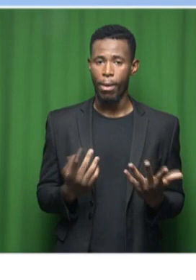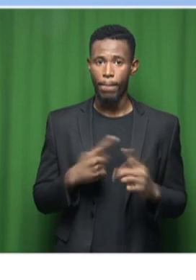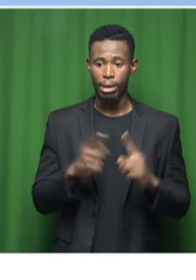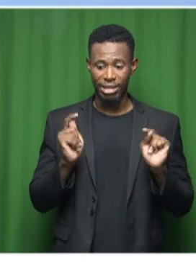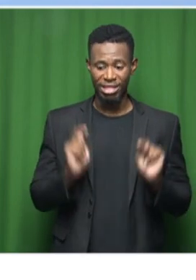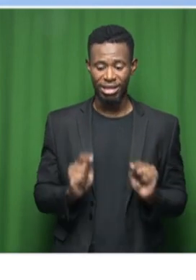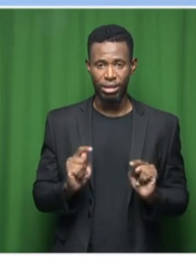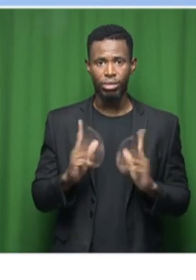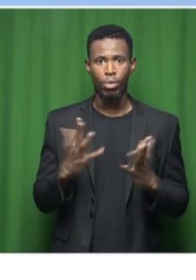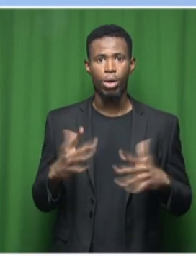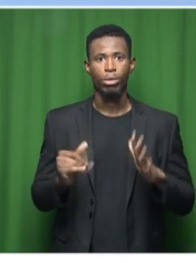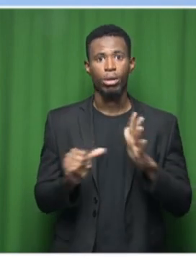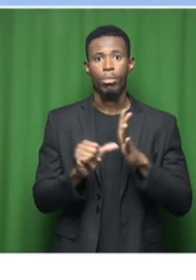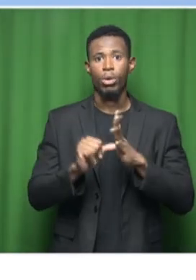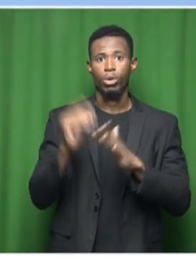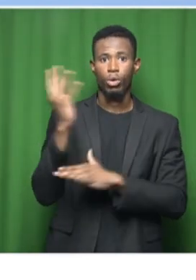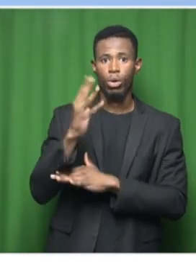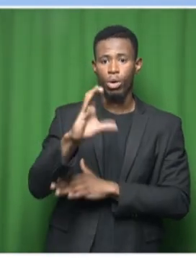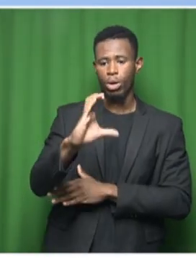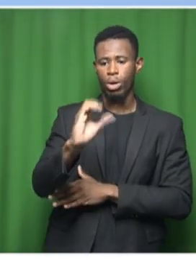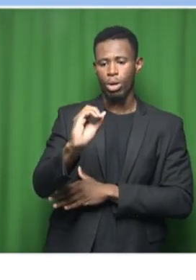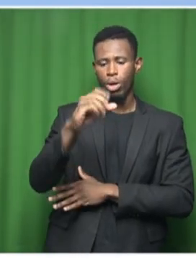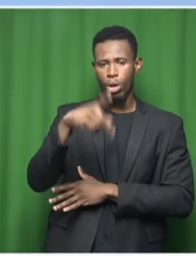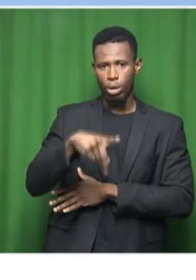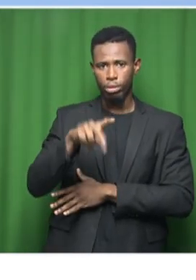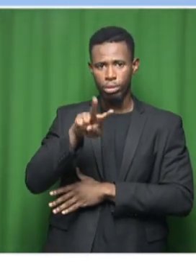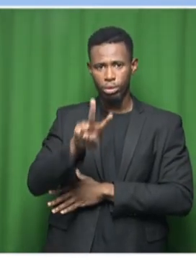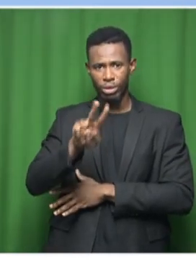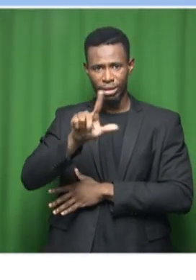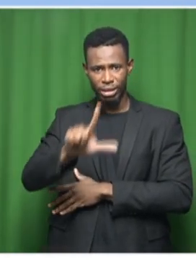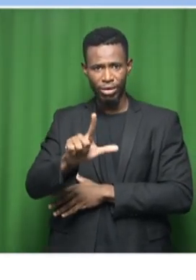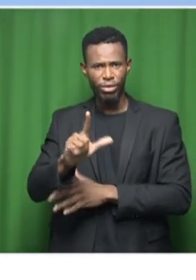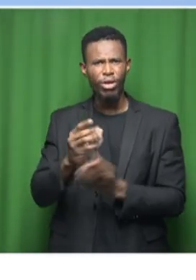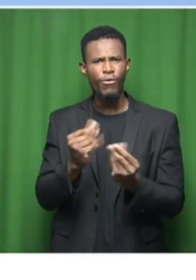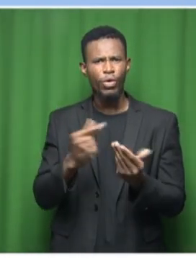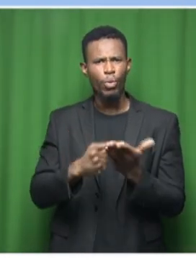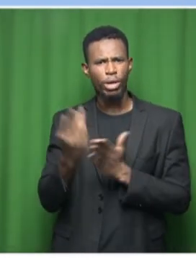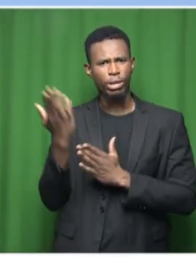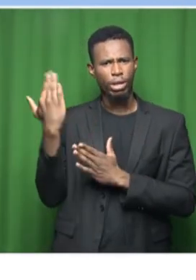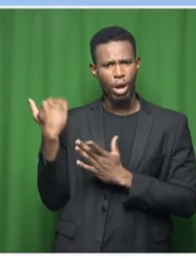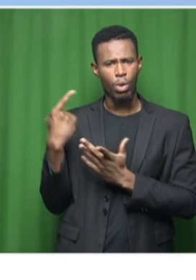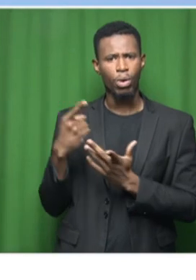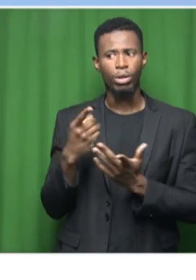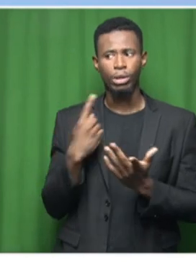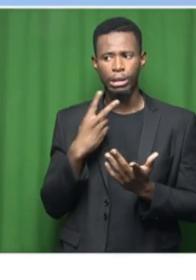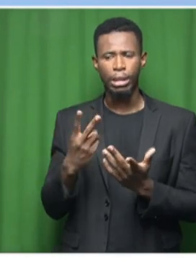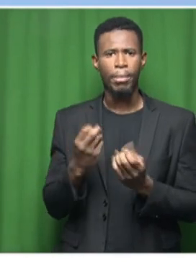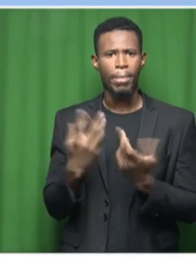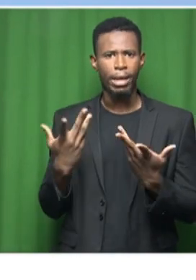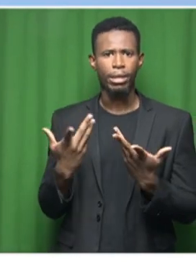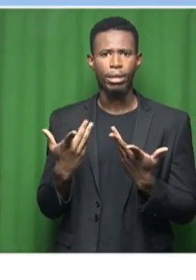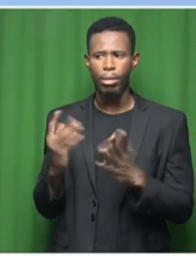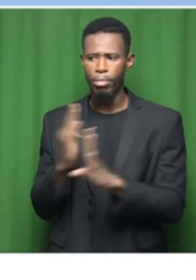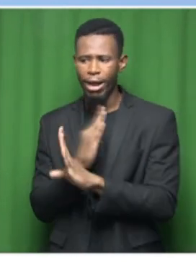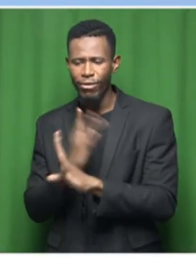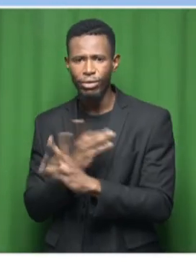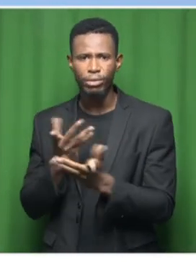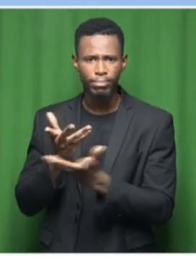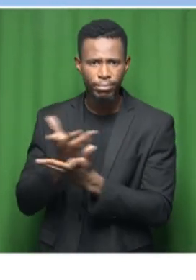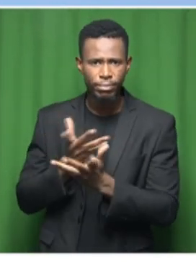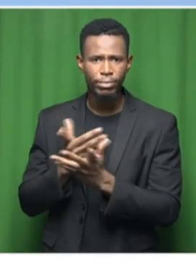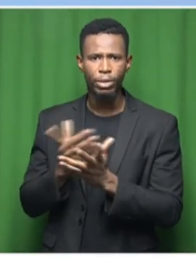big talk at the moment. COP27 a few weeks ago, we saw all the talks on the sidelines happening, with Egypt